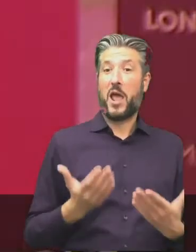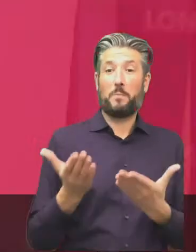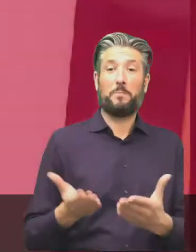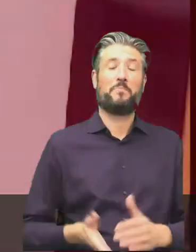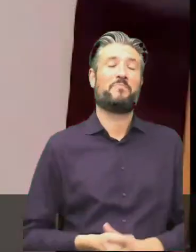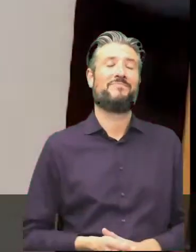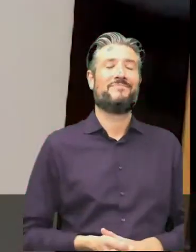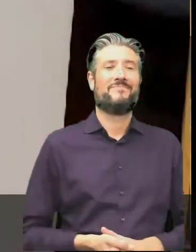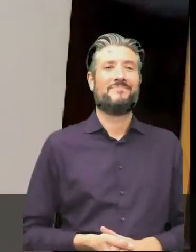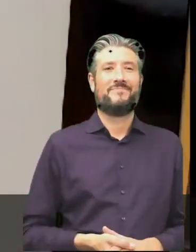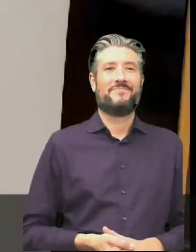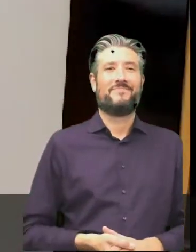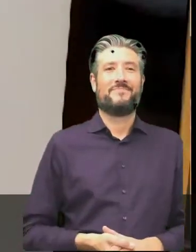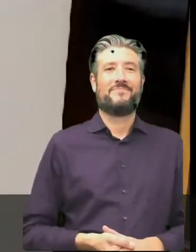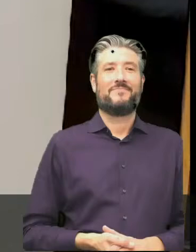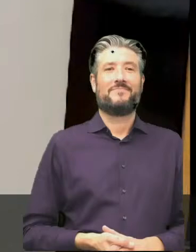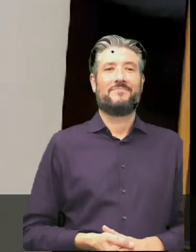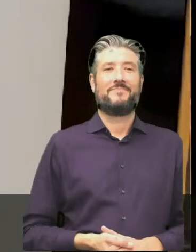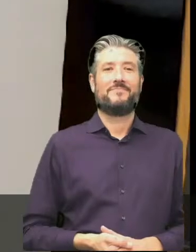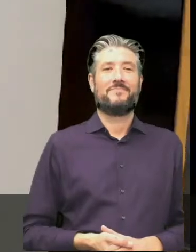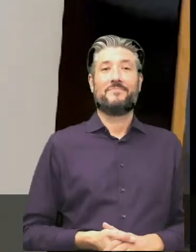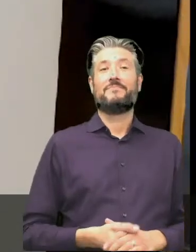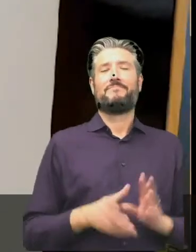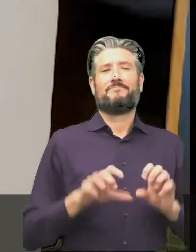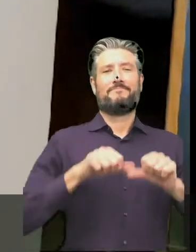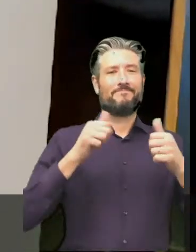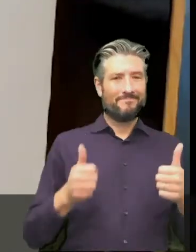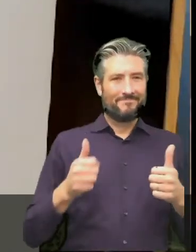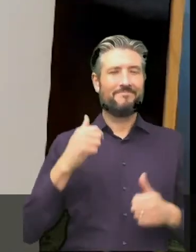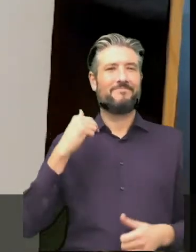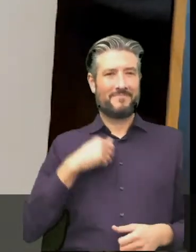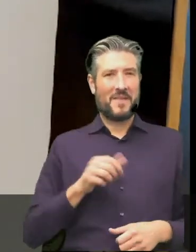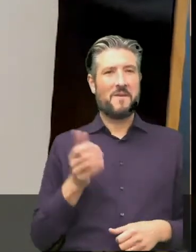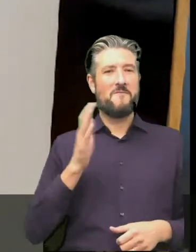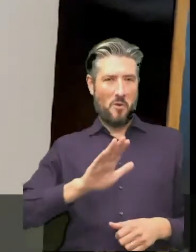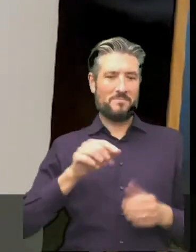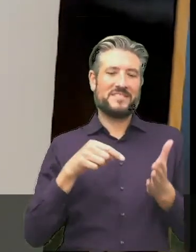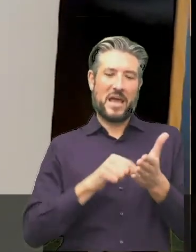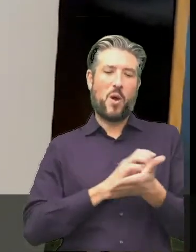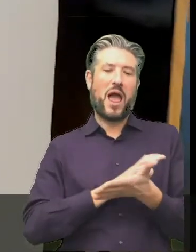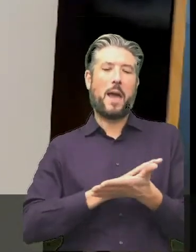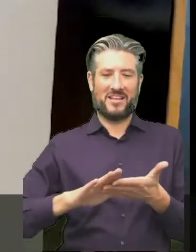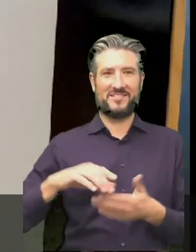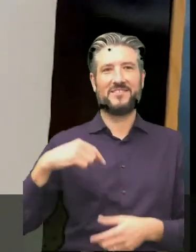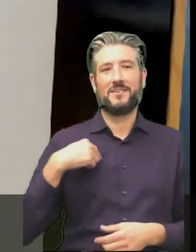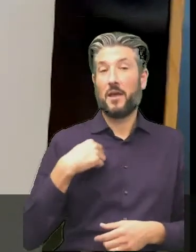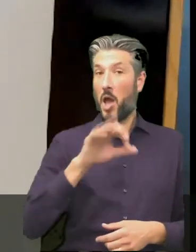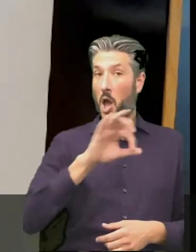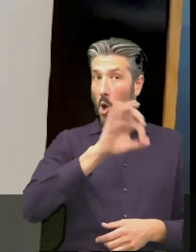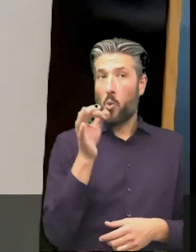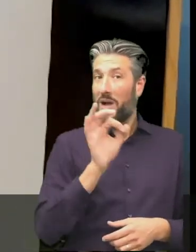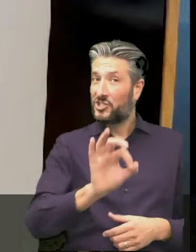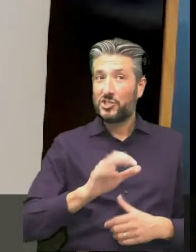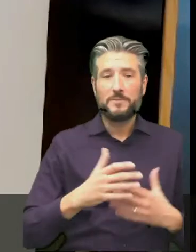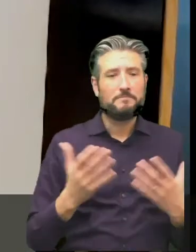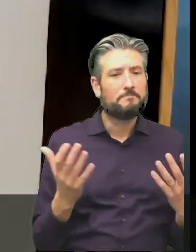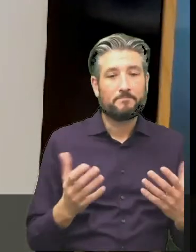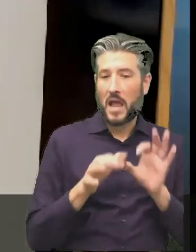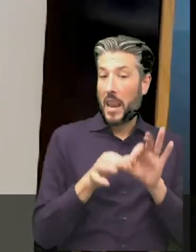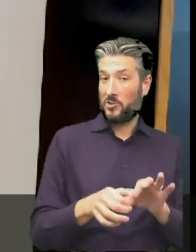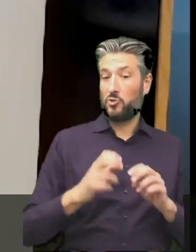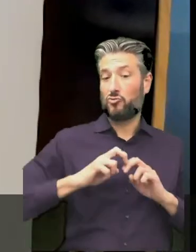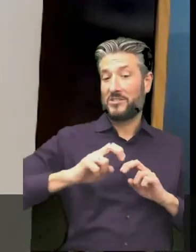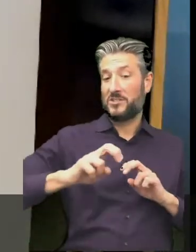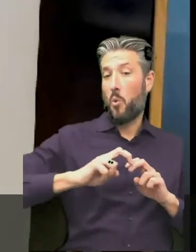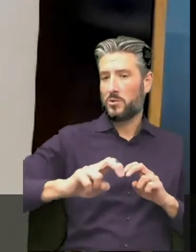Hello, my name is Loriana Chester from the London Borough of Tower Hamlets. My question regards transport. When will over 60s be